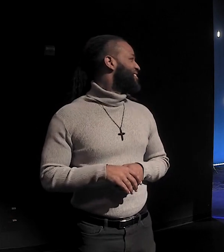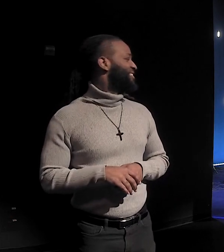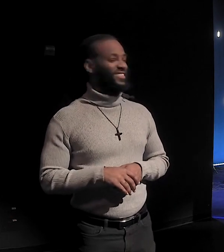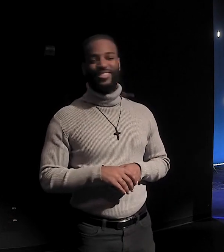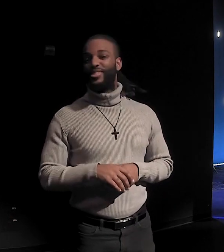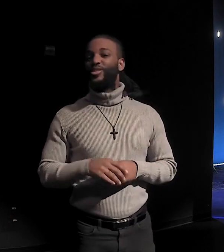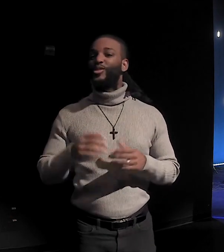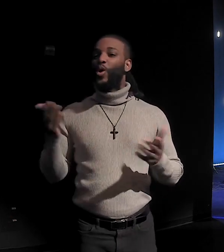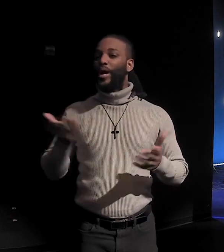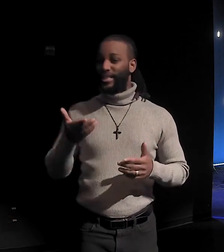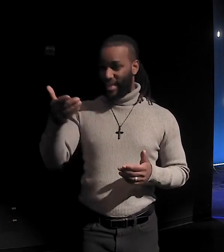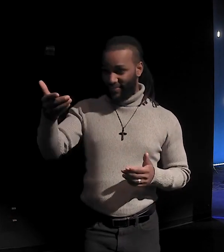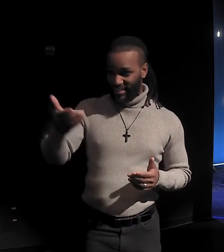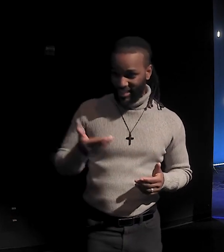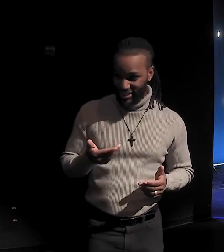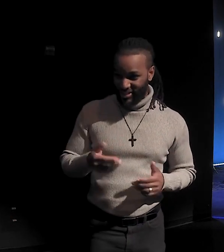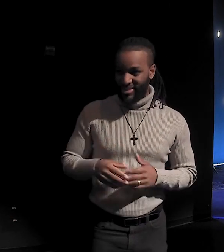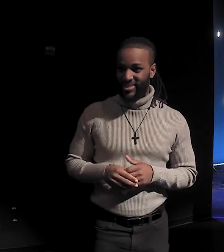So here's the invitation.